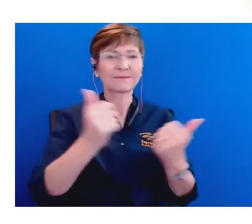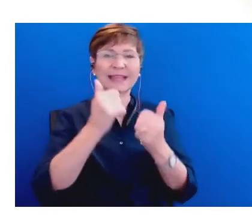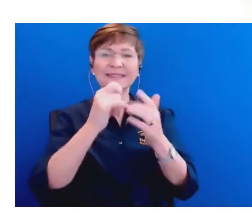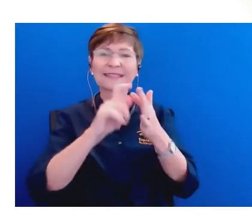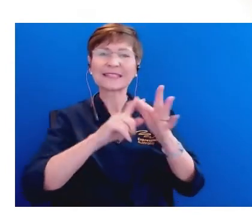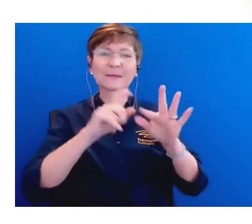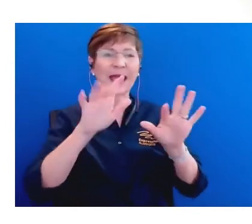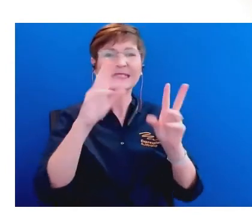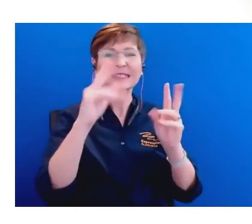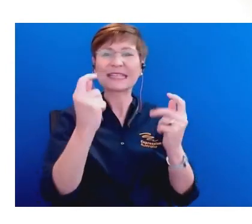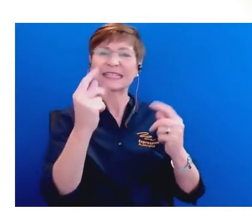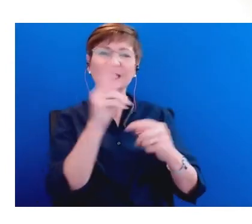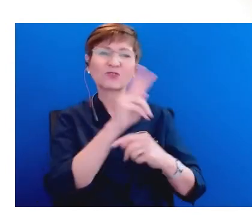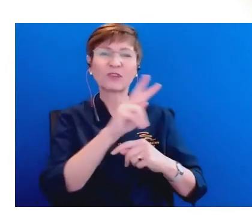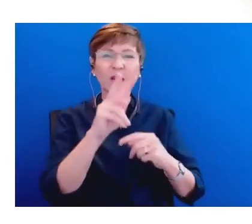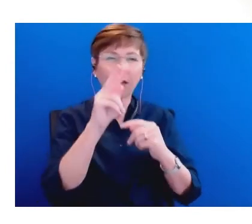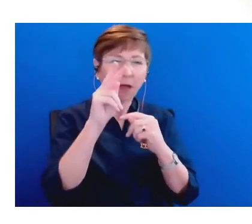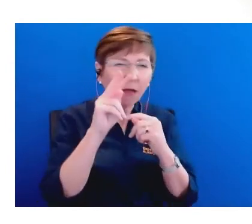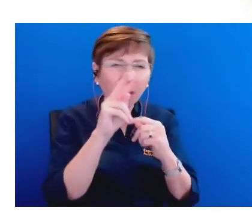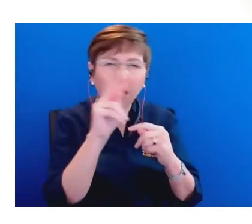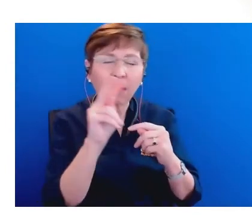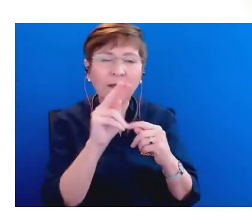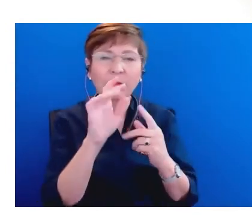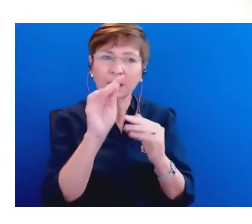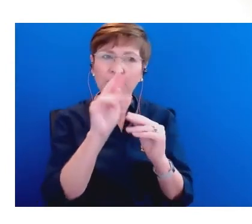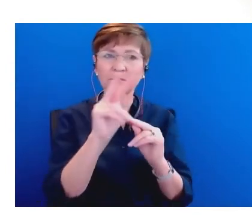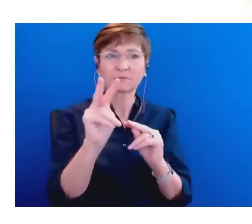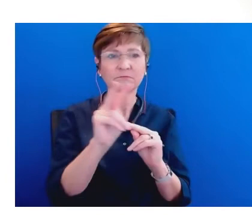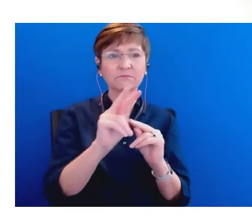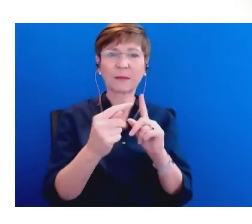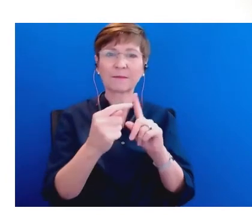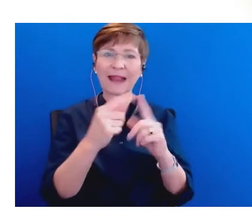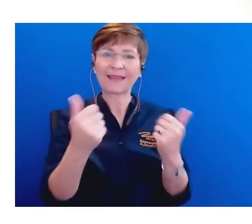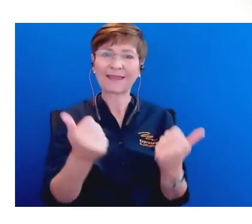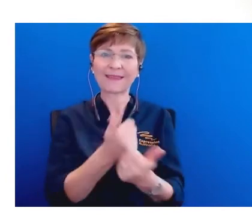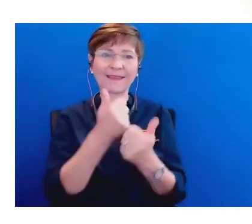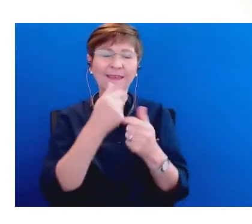find information about things like low-cost plans and devices.